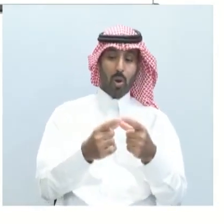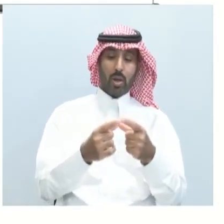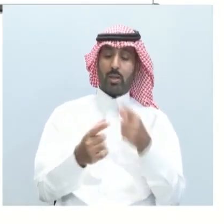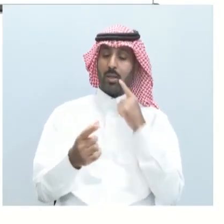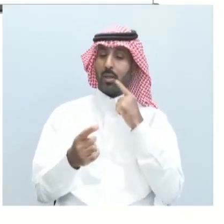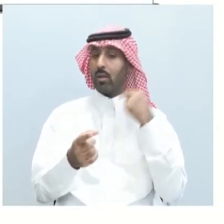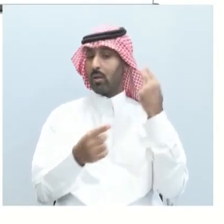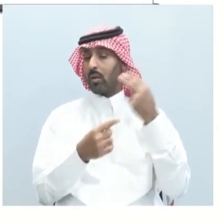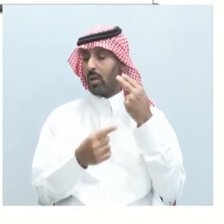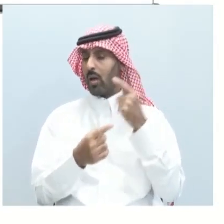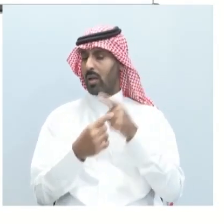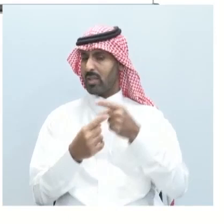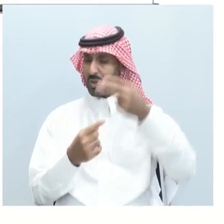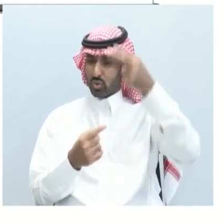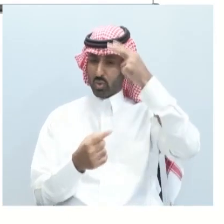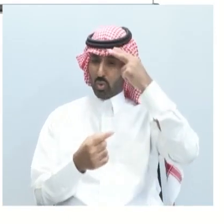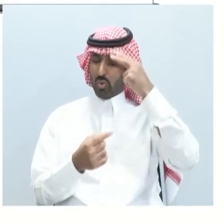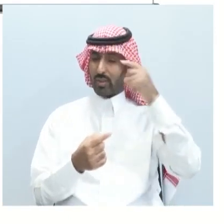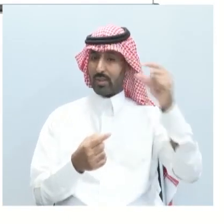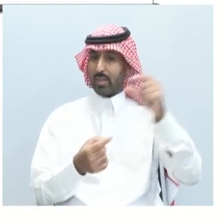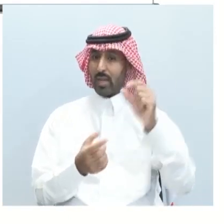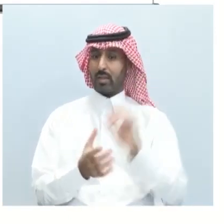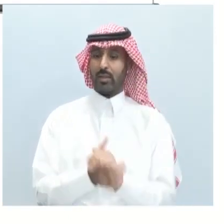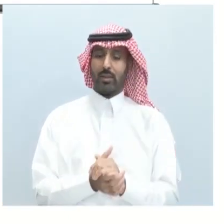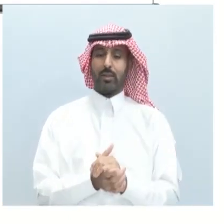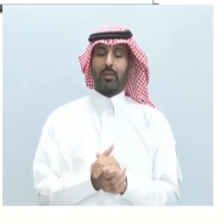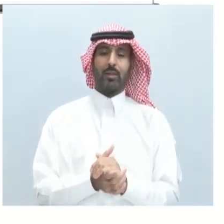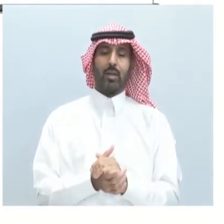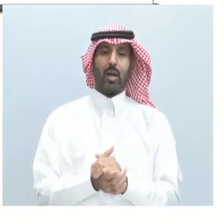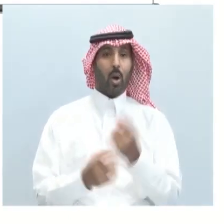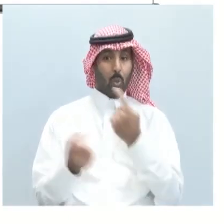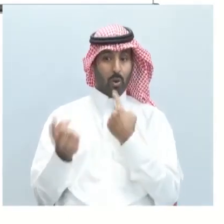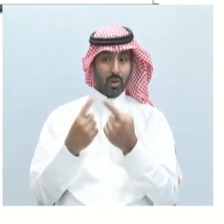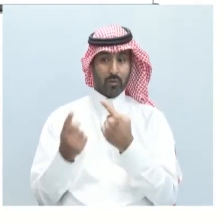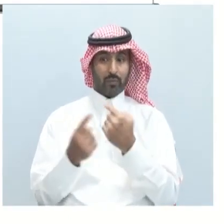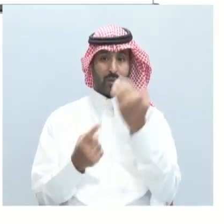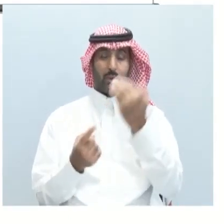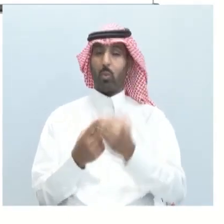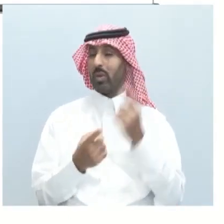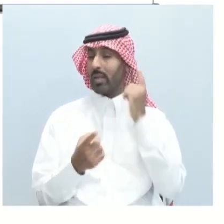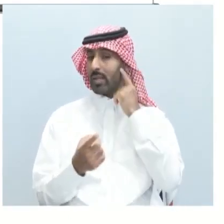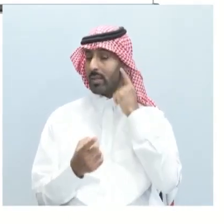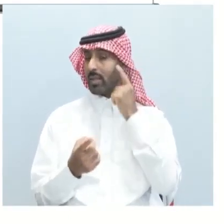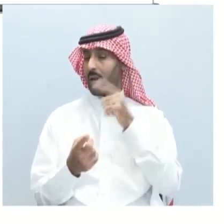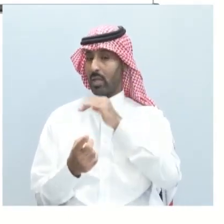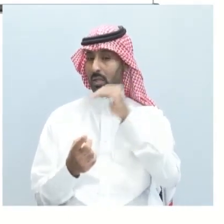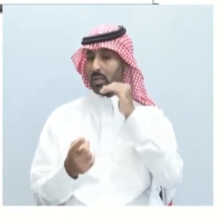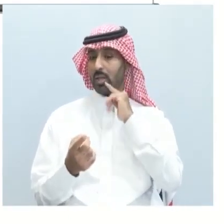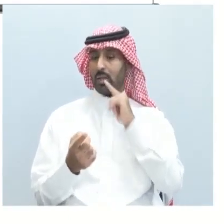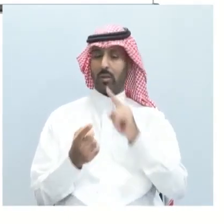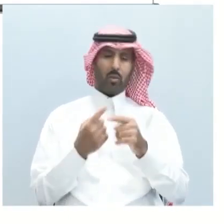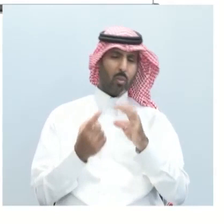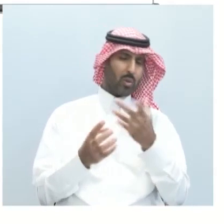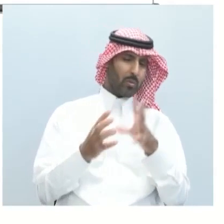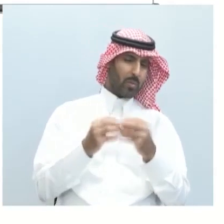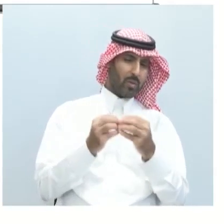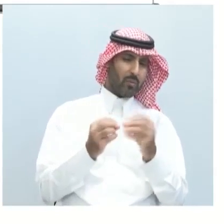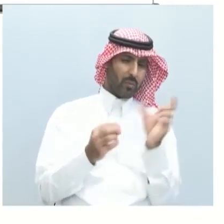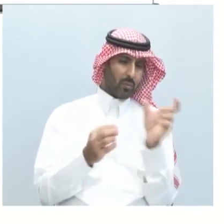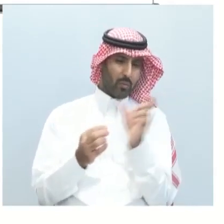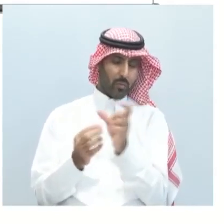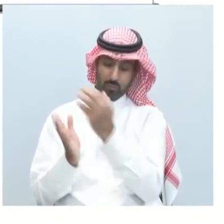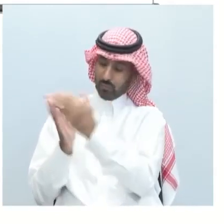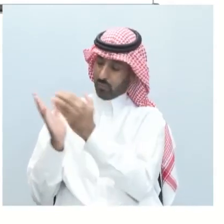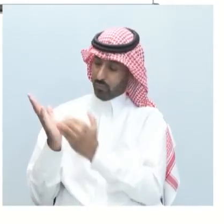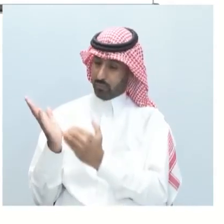recalled recognized Saudi doctors. In our conversation part, we listened, answered questions, and predicted meanings of words from the